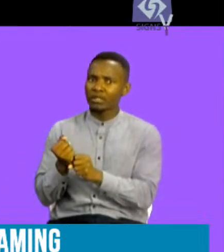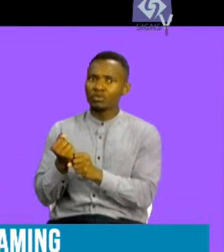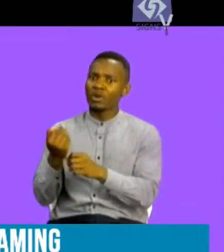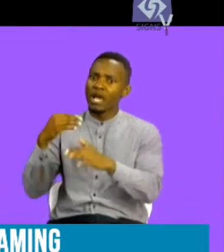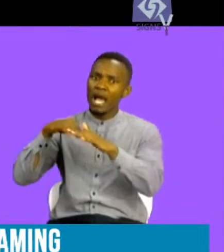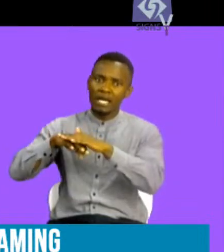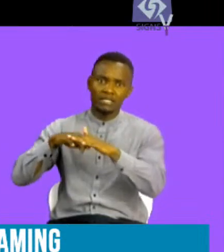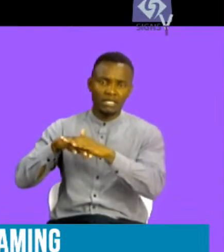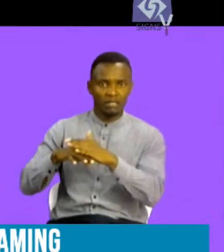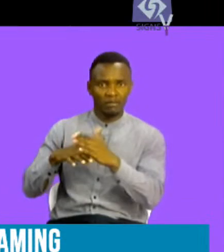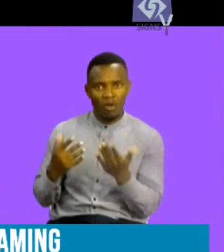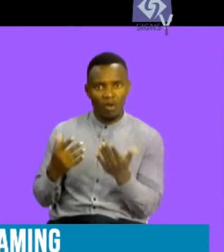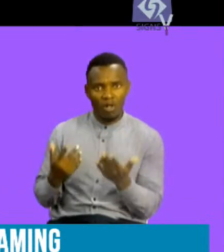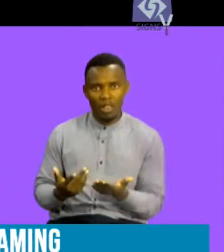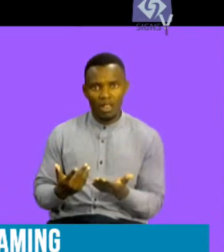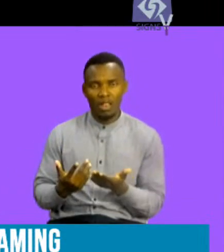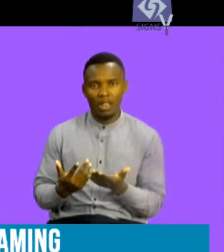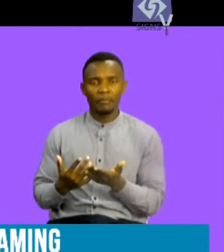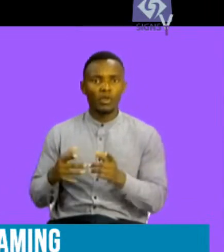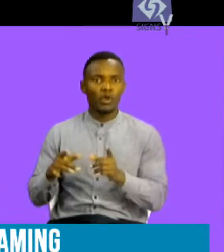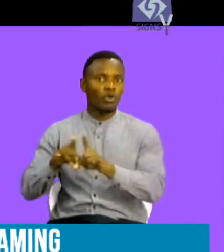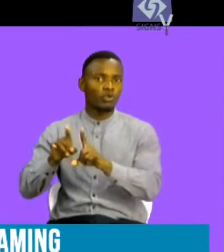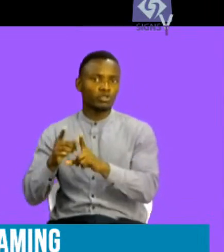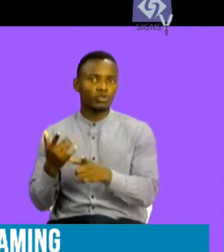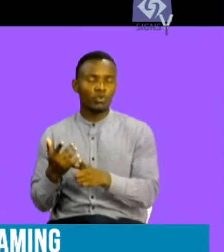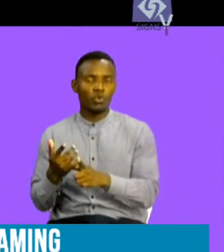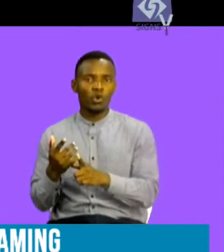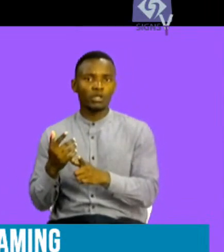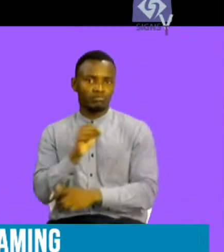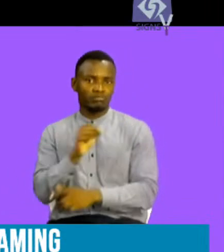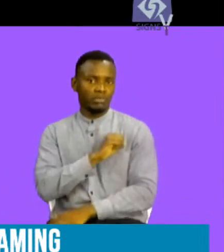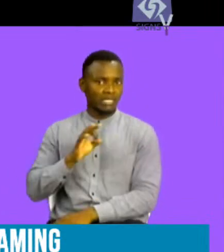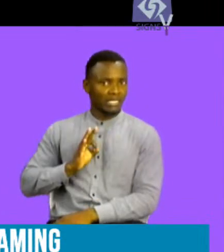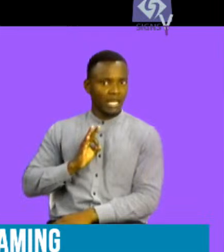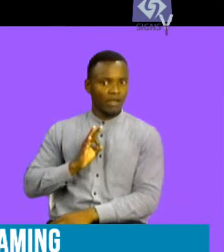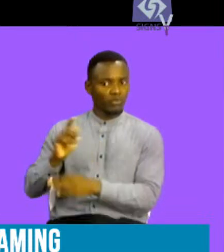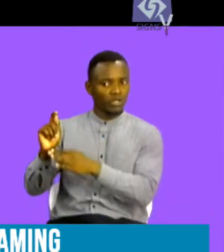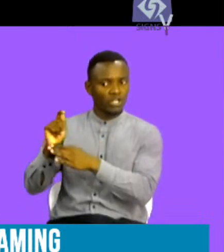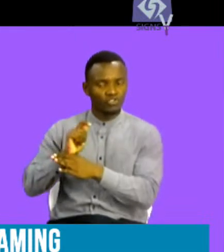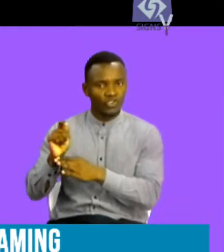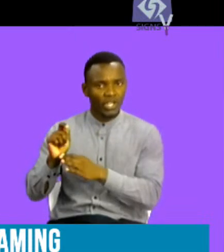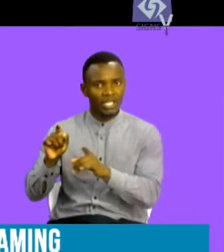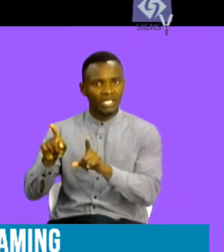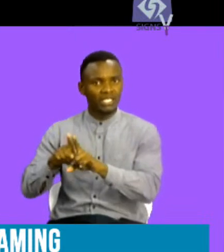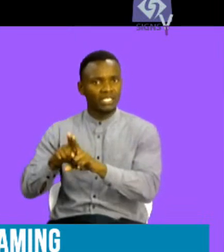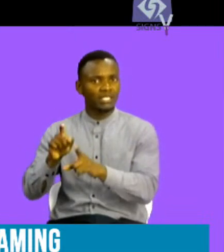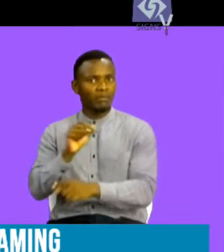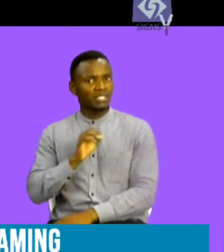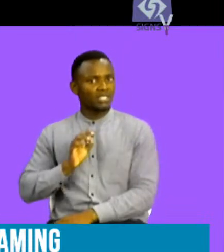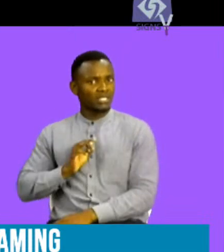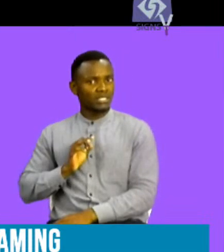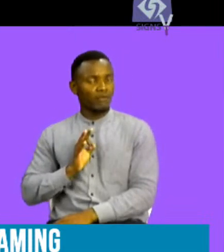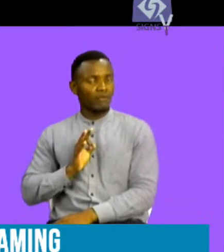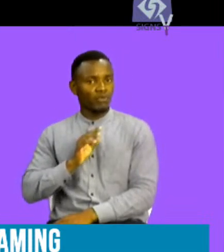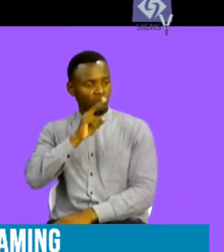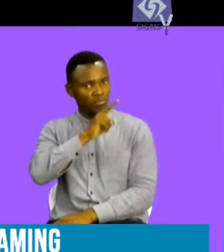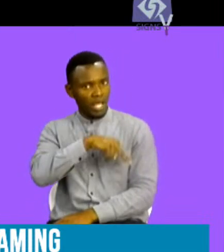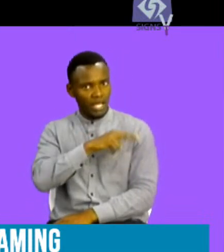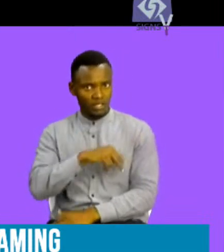of accessibility, in terms of staff training, in terms of staff attitude. So we must say that